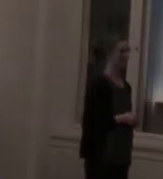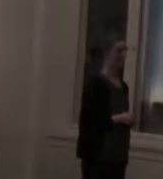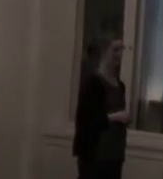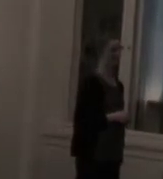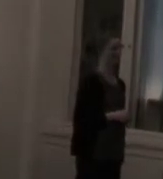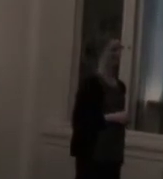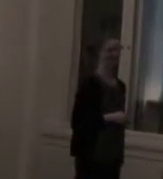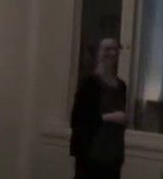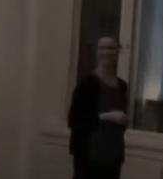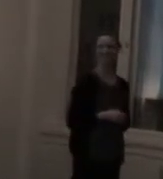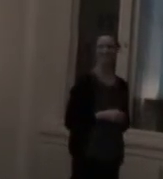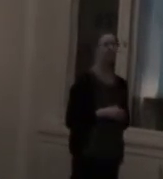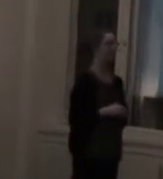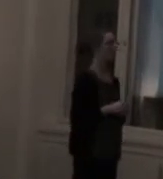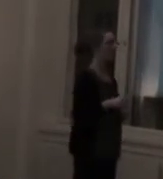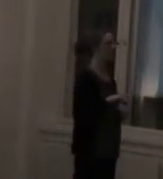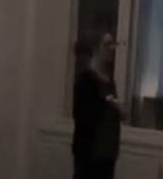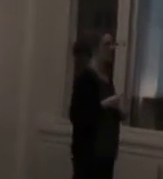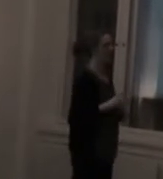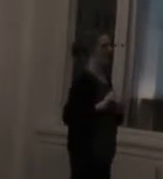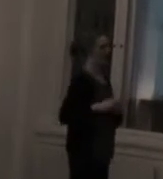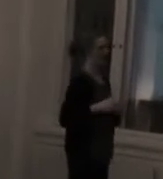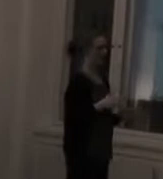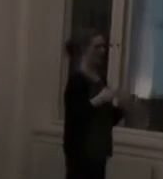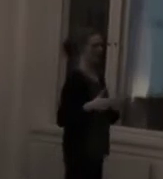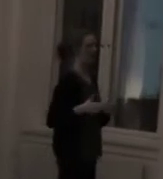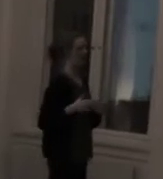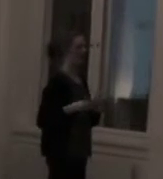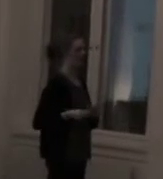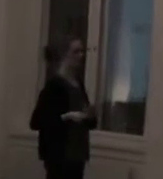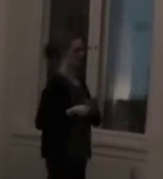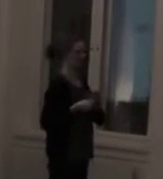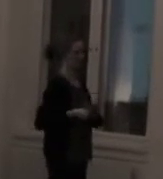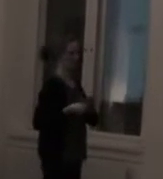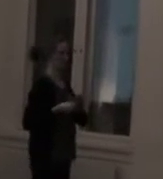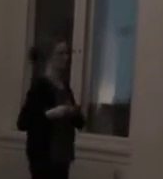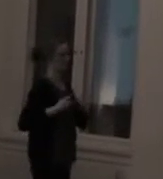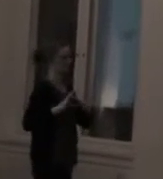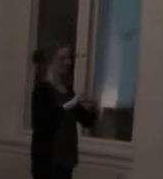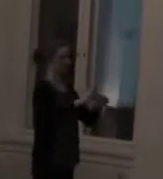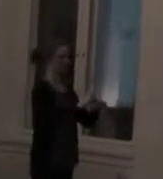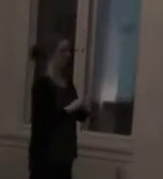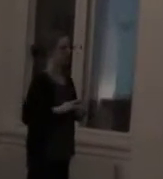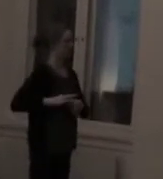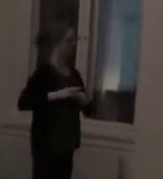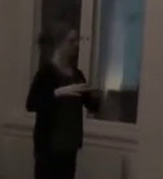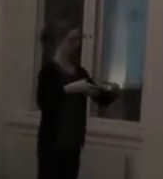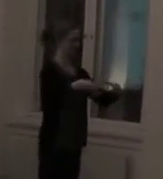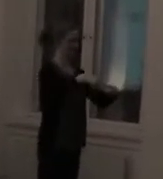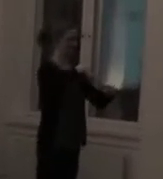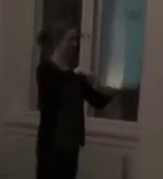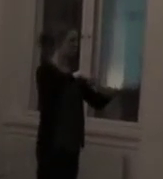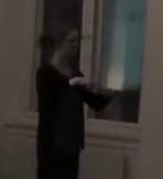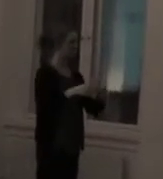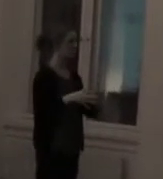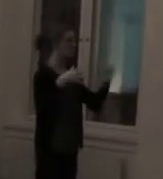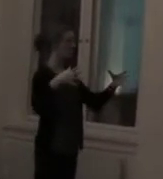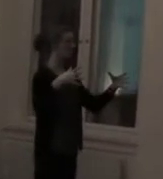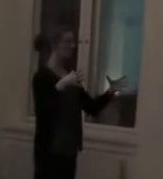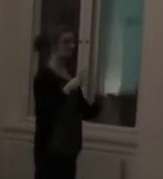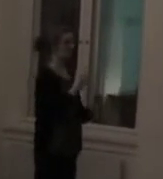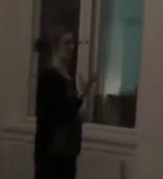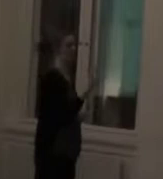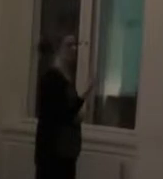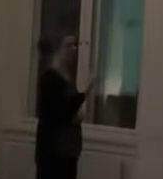Something else that we're doing is that we're having support circles. They're really small. The biggest circle that we have is 5 to